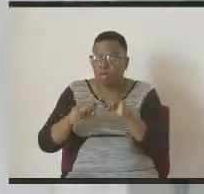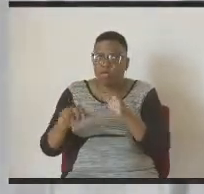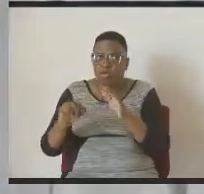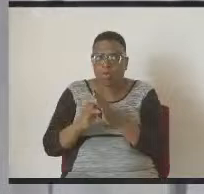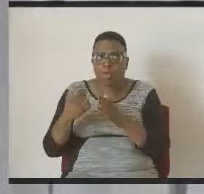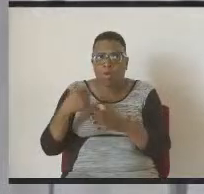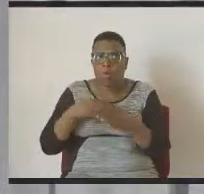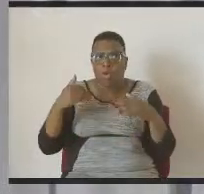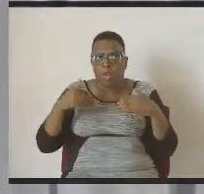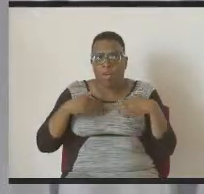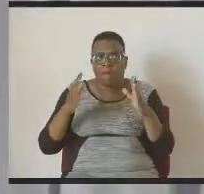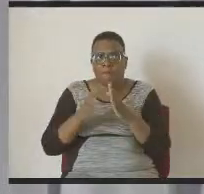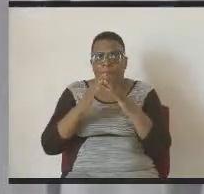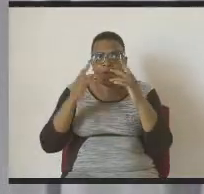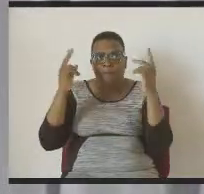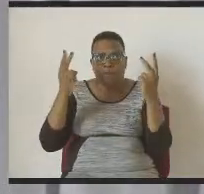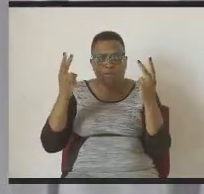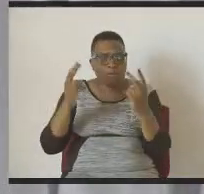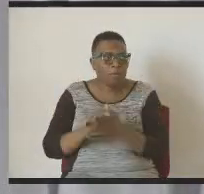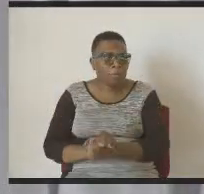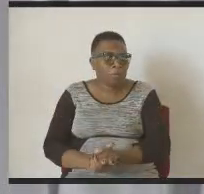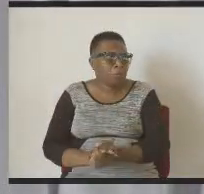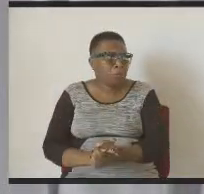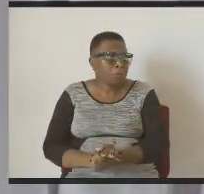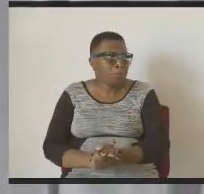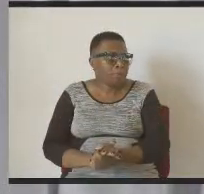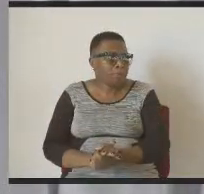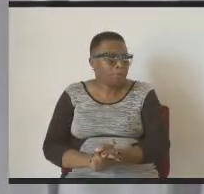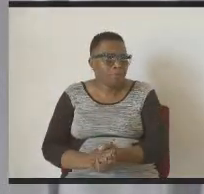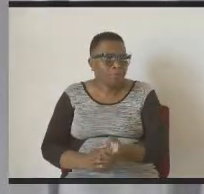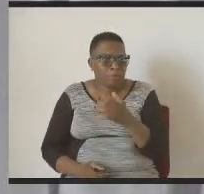cross. Amen, amen. I'll take a few more.